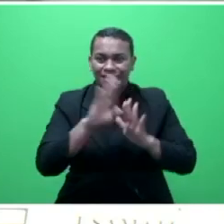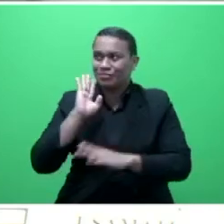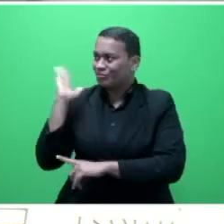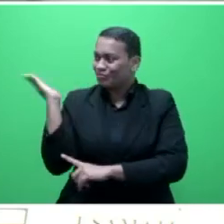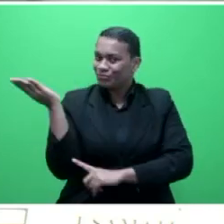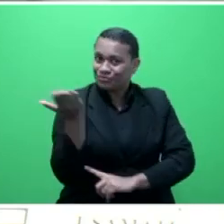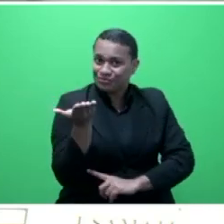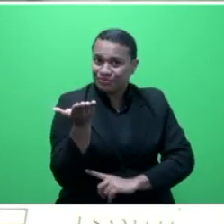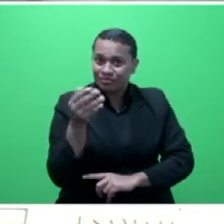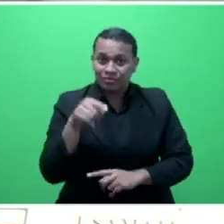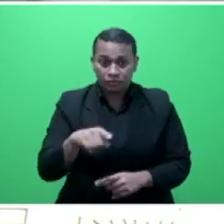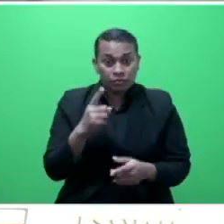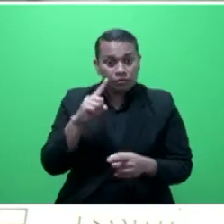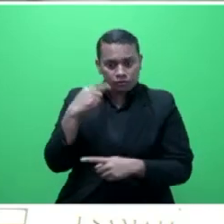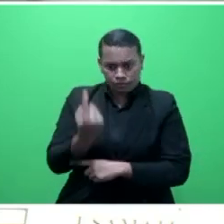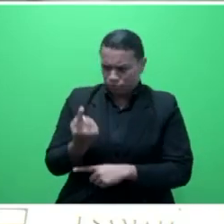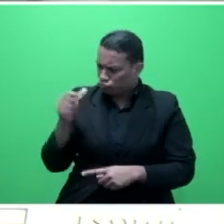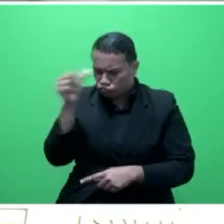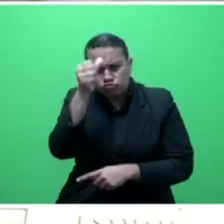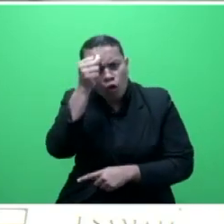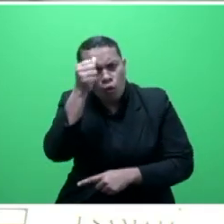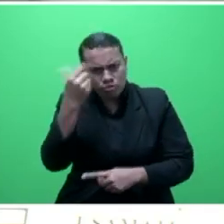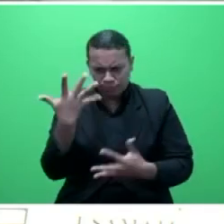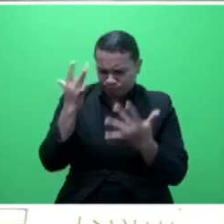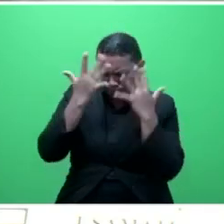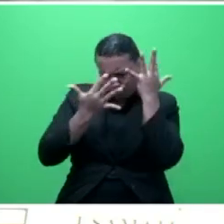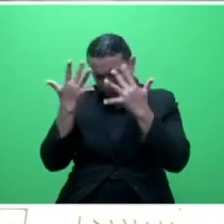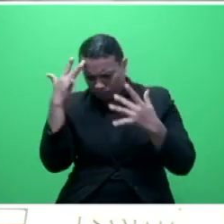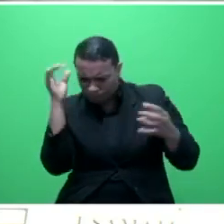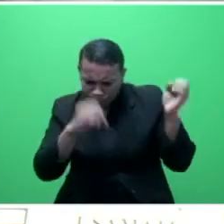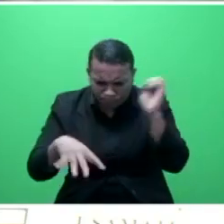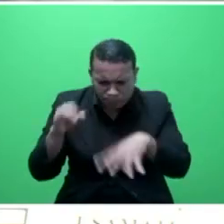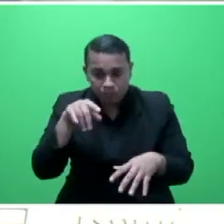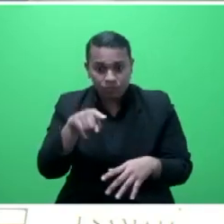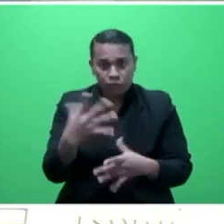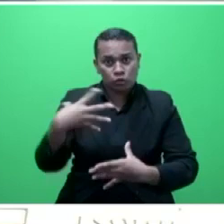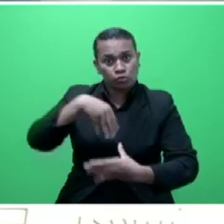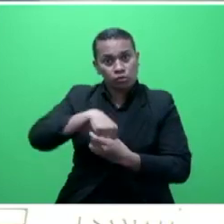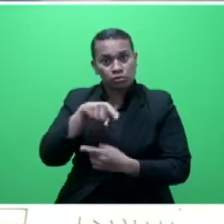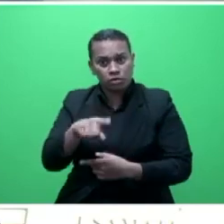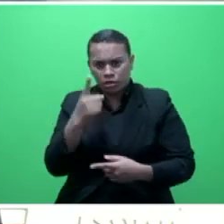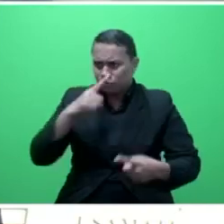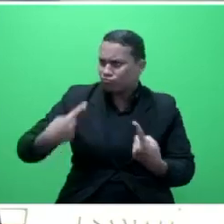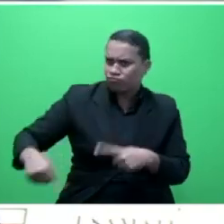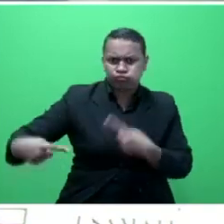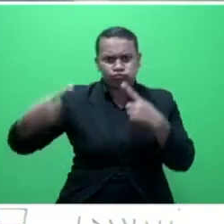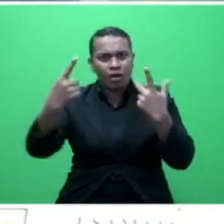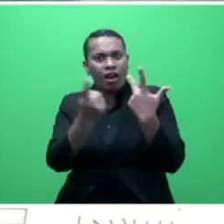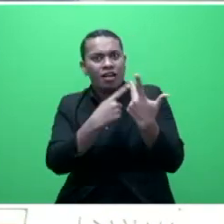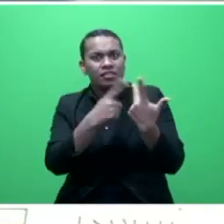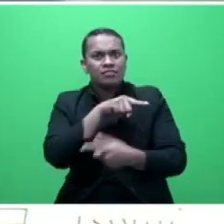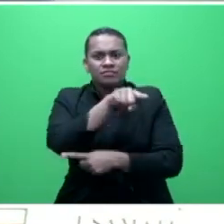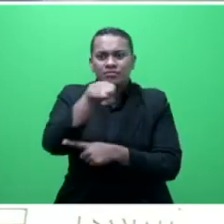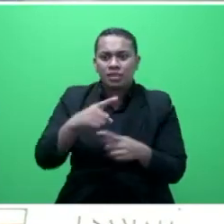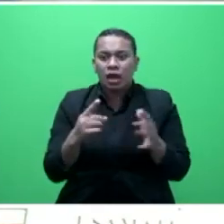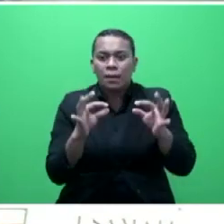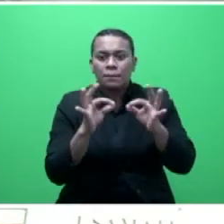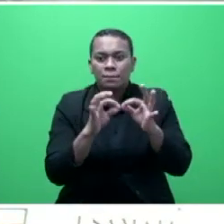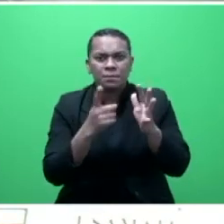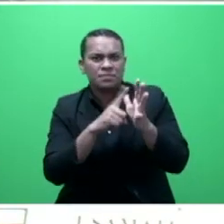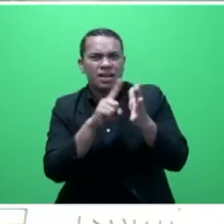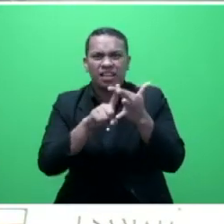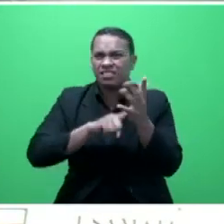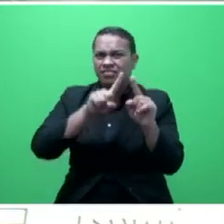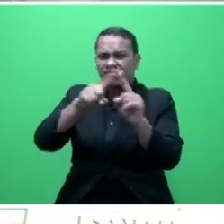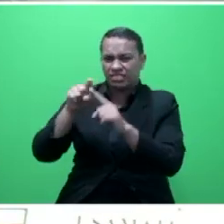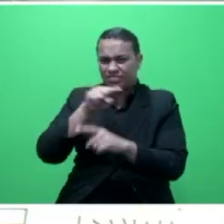get creative with all-inclusive options that allow us to be cost competitive with destinations like Bali and Phuket. When they